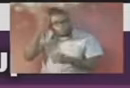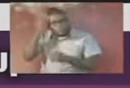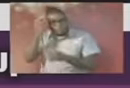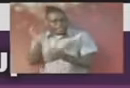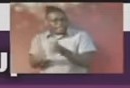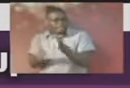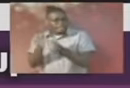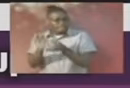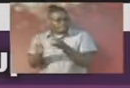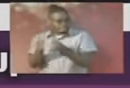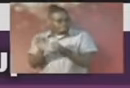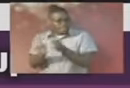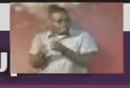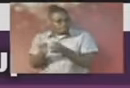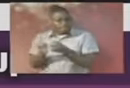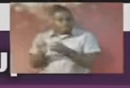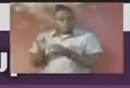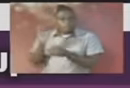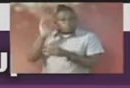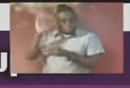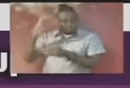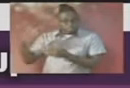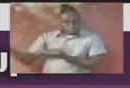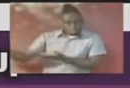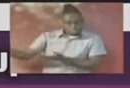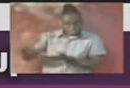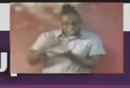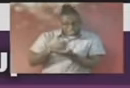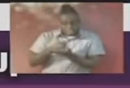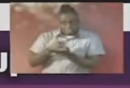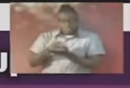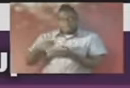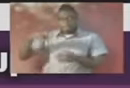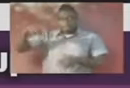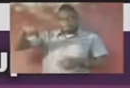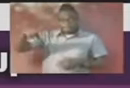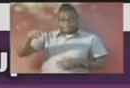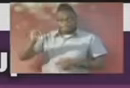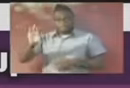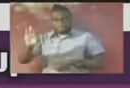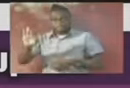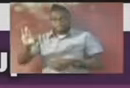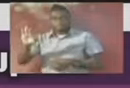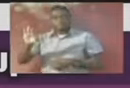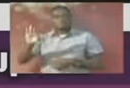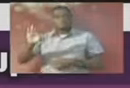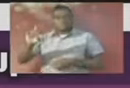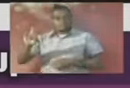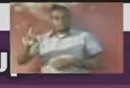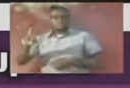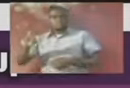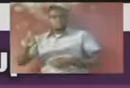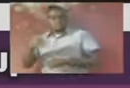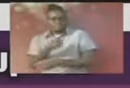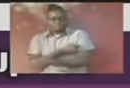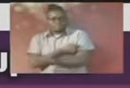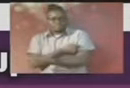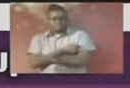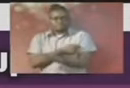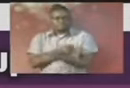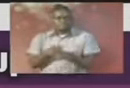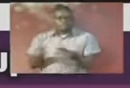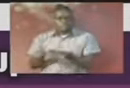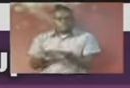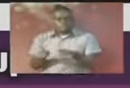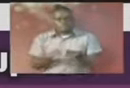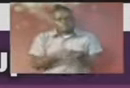us receiving vaccines from Pfizer in the near future. And then also this morning on one of the morning programs, the